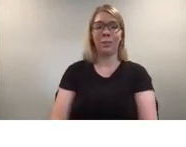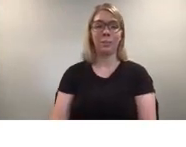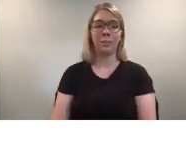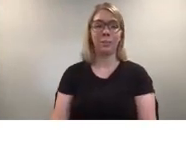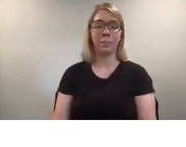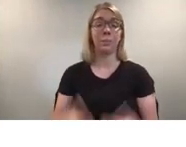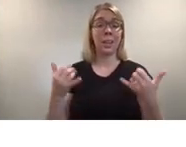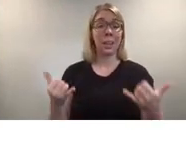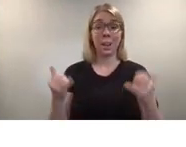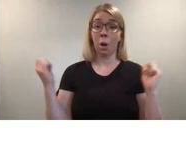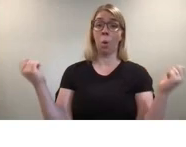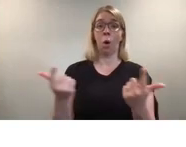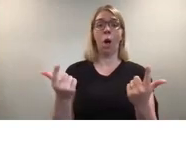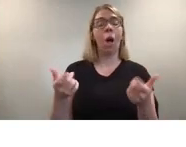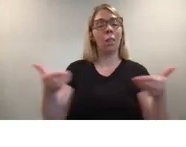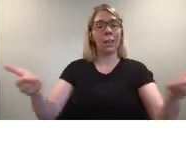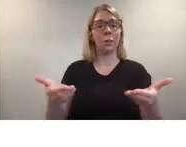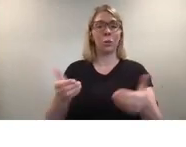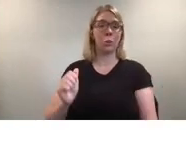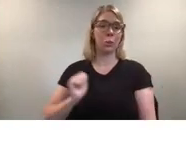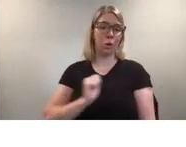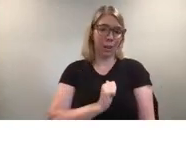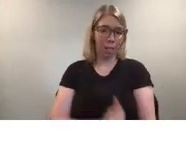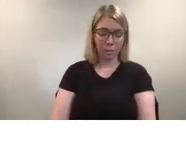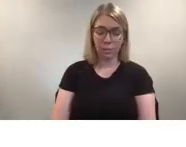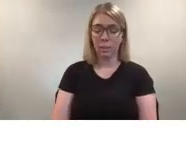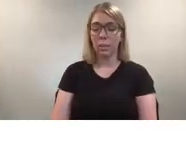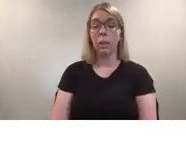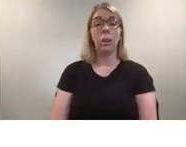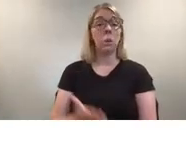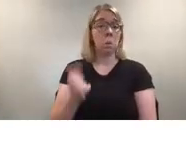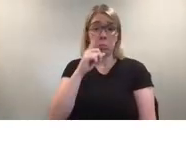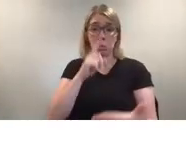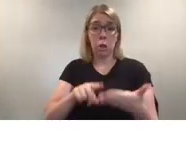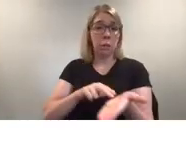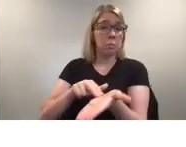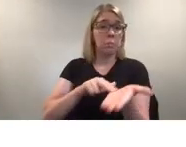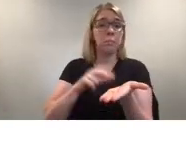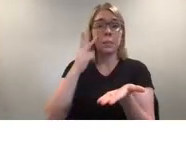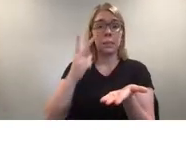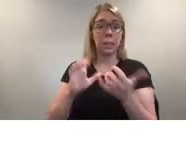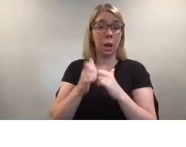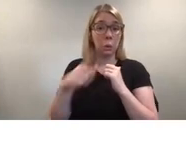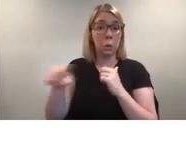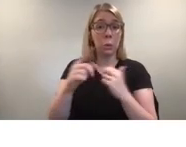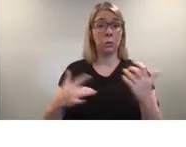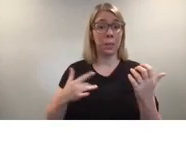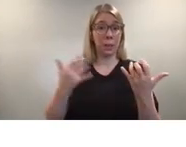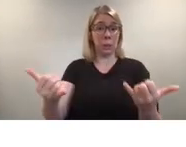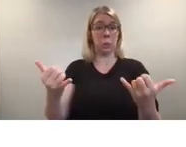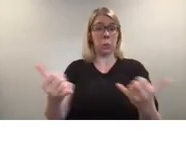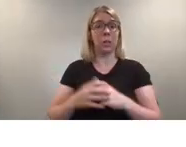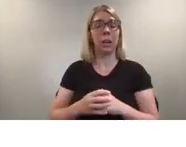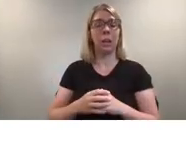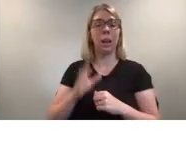So now that we've all introduced ourselves and said a little bit about ourselves, we just wanted to check in and see how everyone is feeling today. I'm going to put